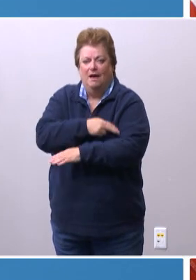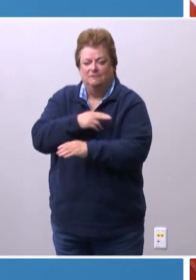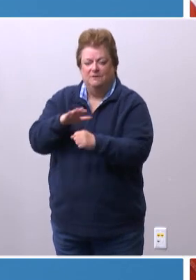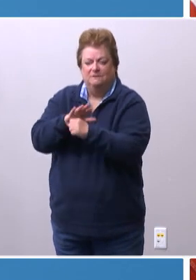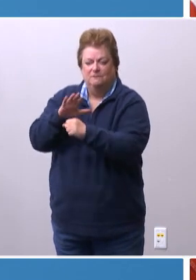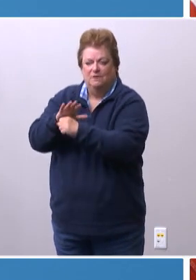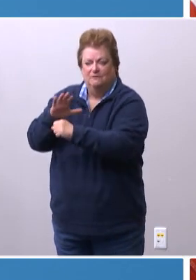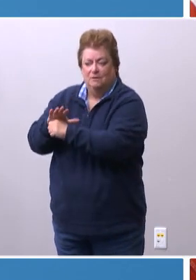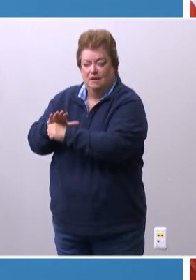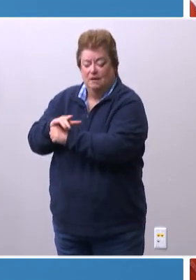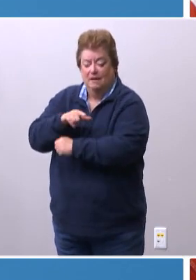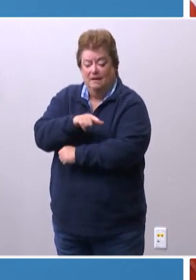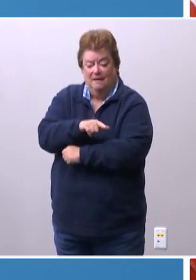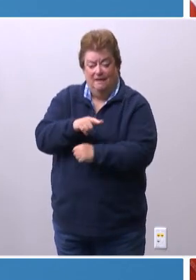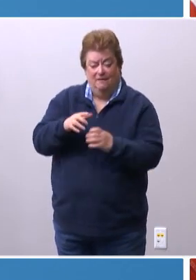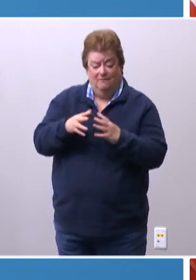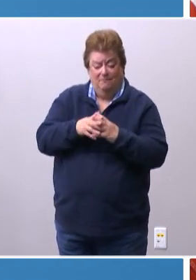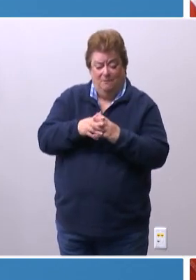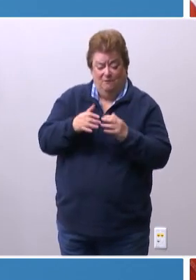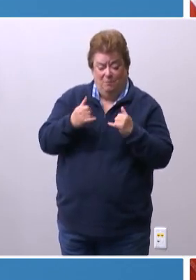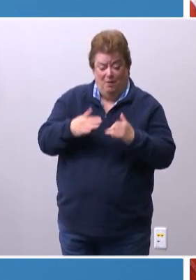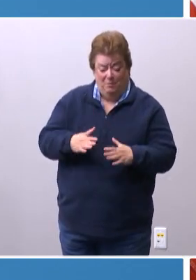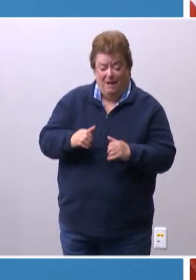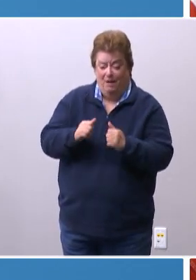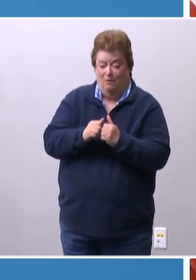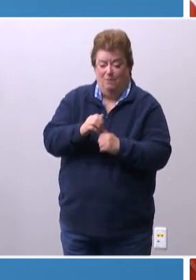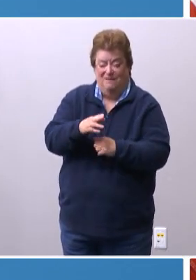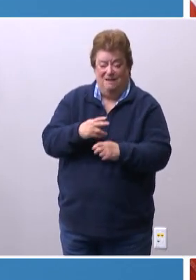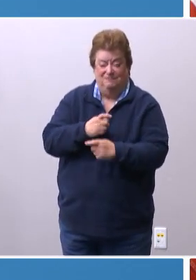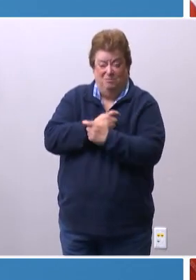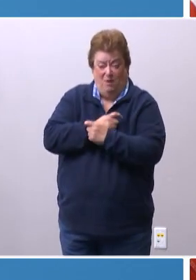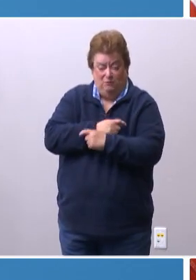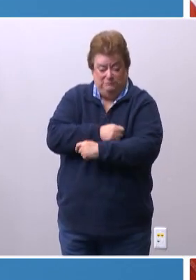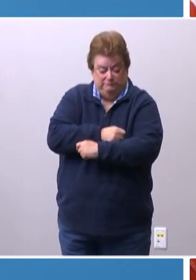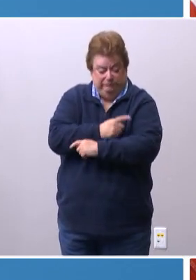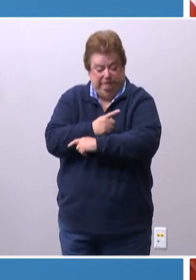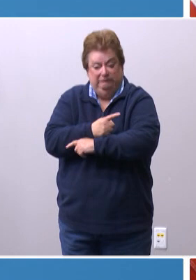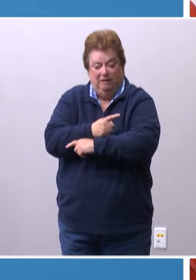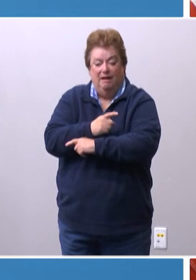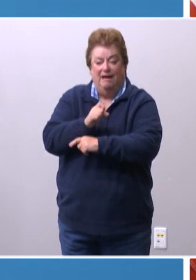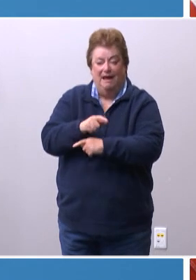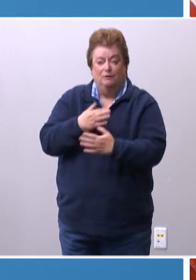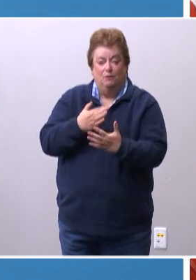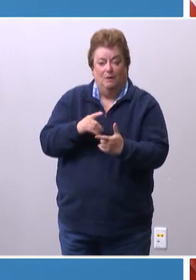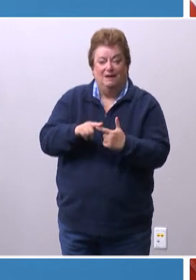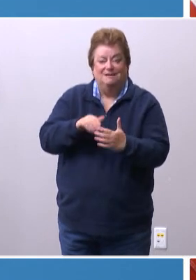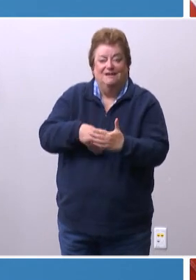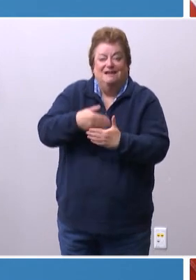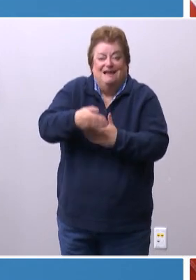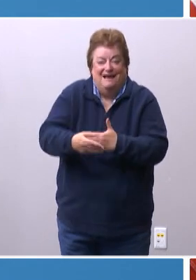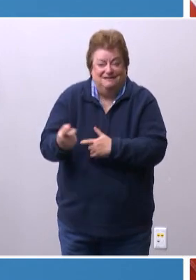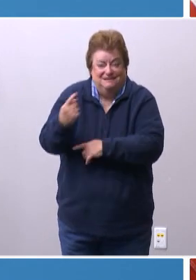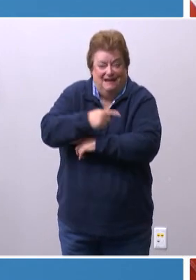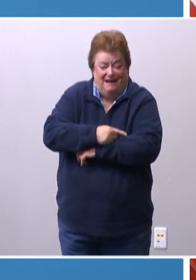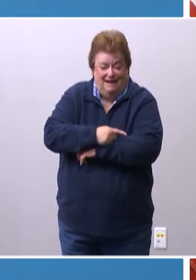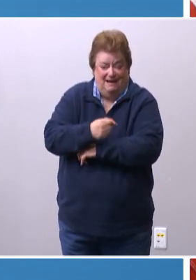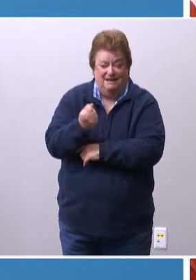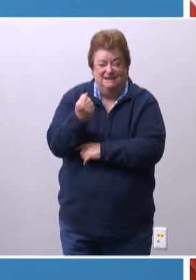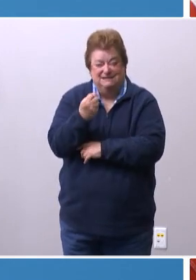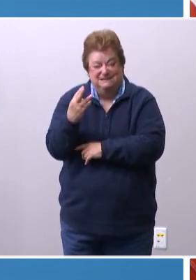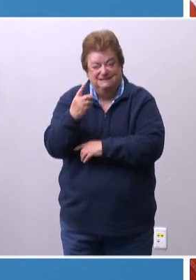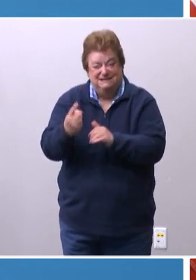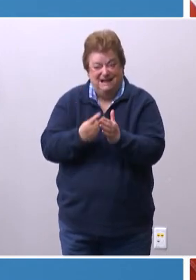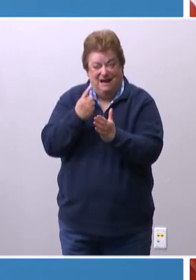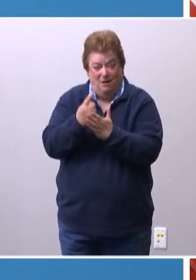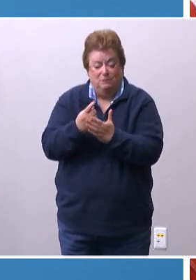the injured football player, with bones sticking out through the skin of his arm, had to wait until the next day, over 16